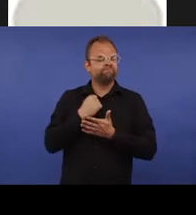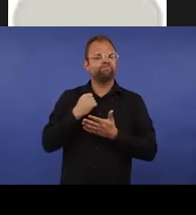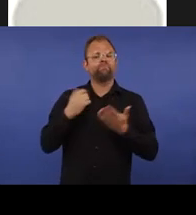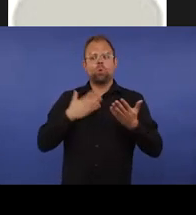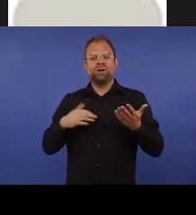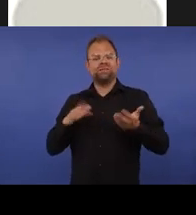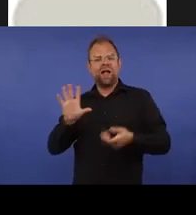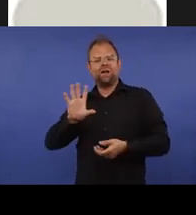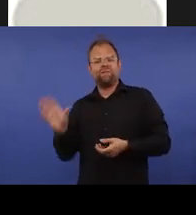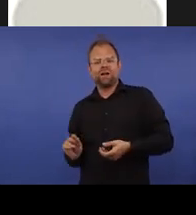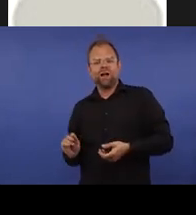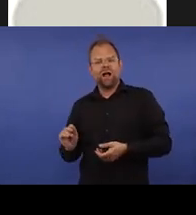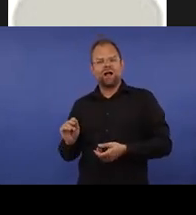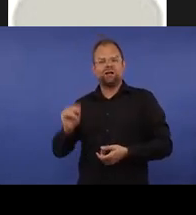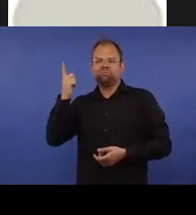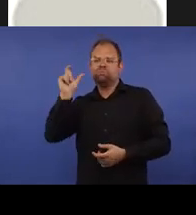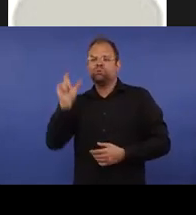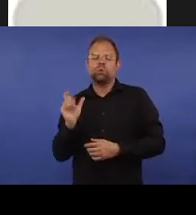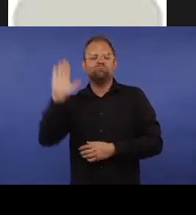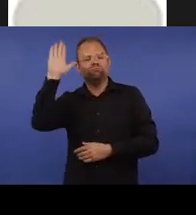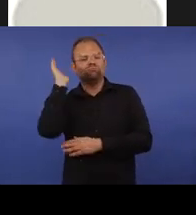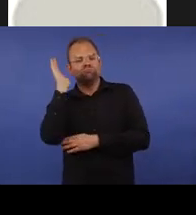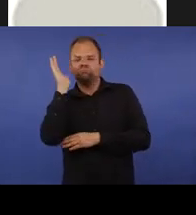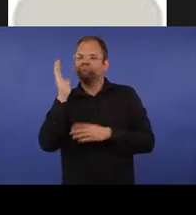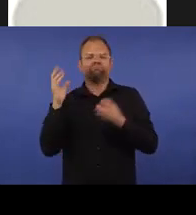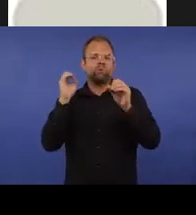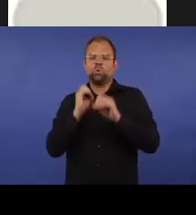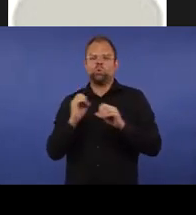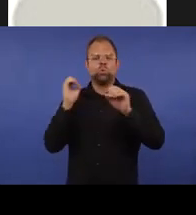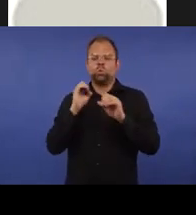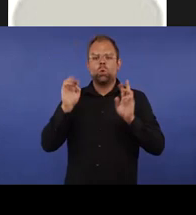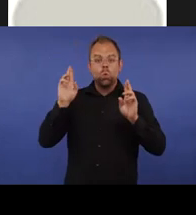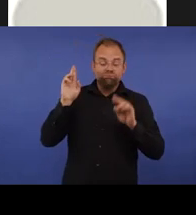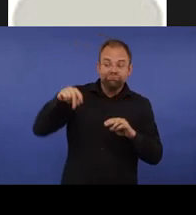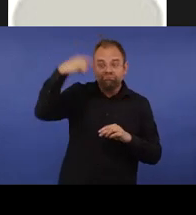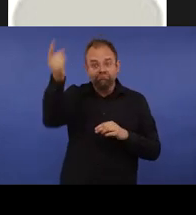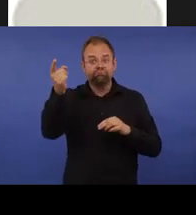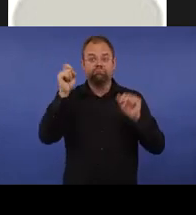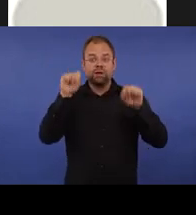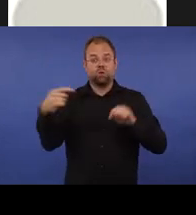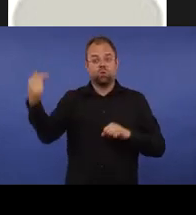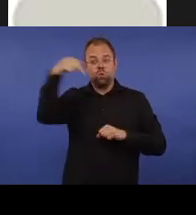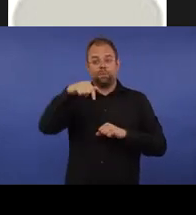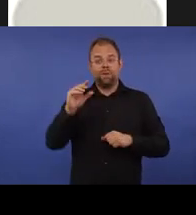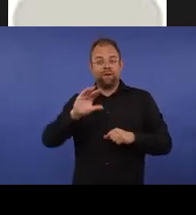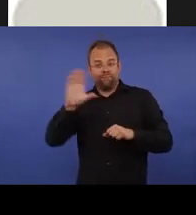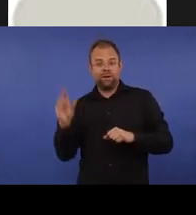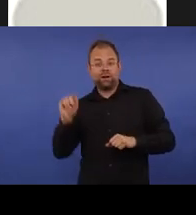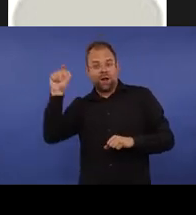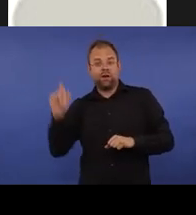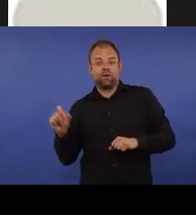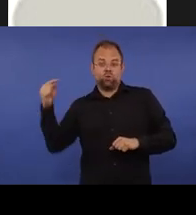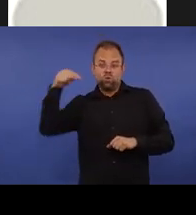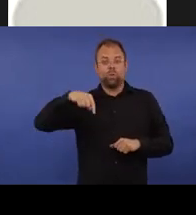worldwide heard. So before to go to the next part of this side event, I would encourage really all